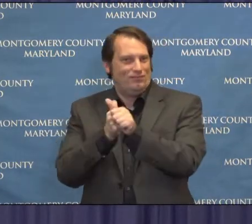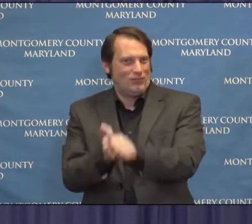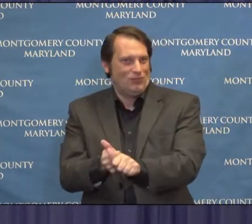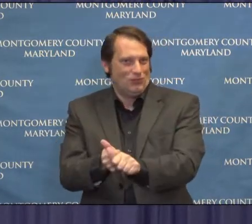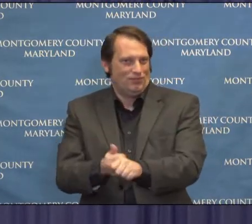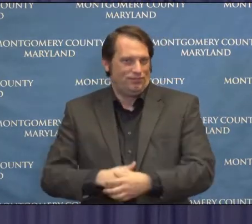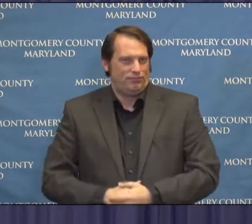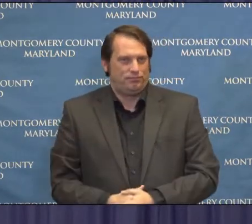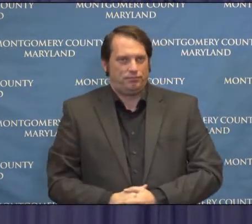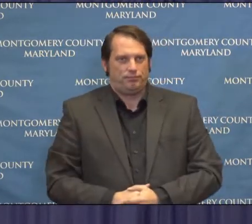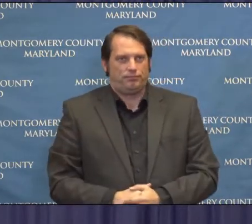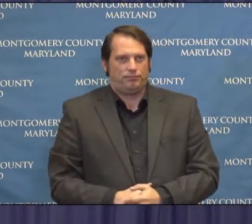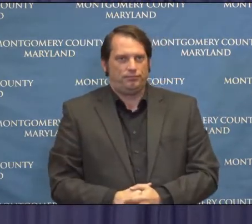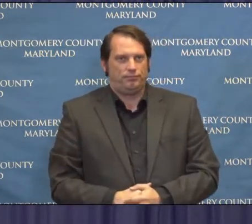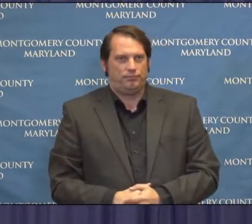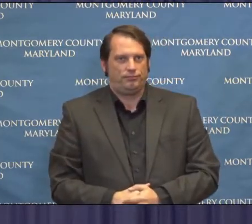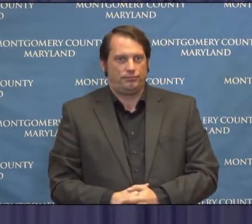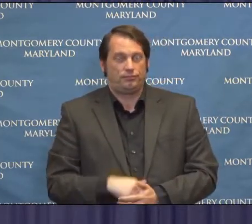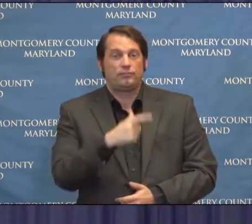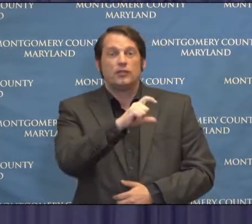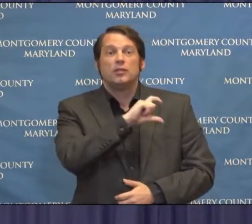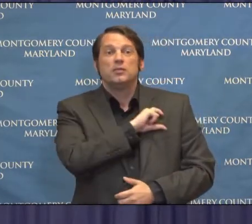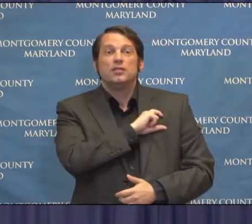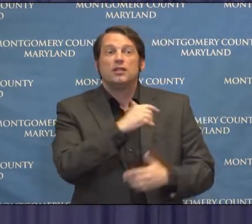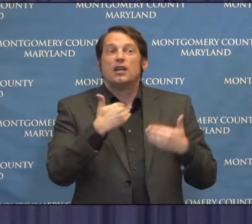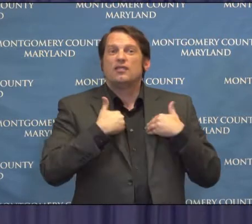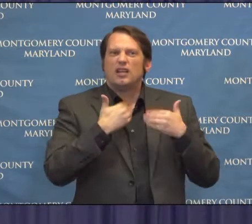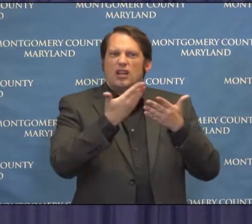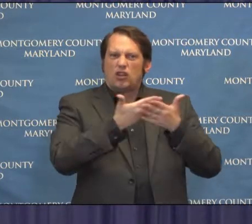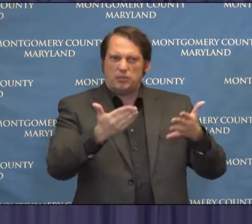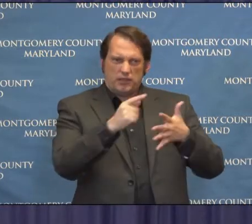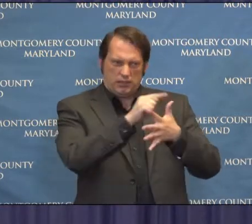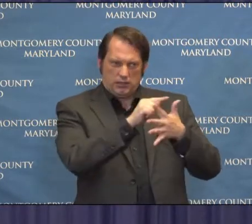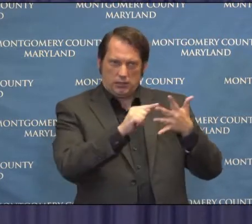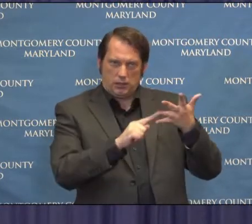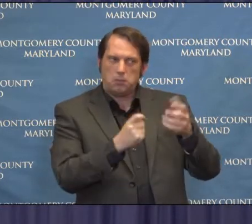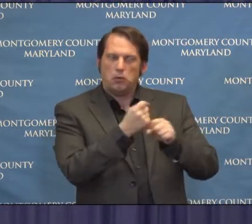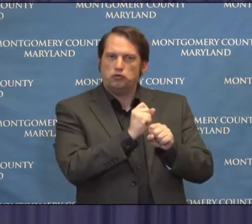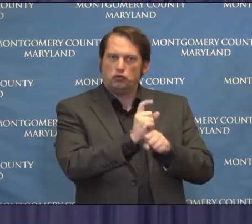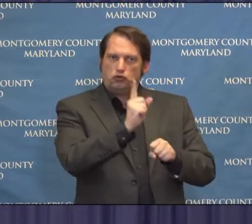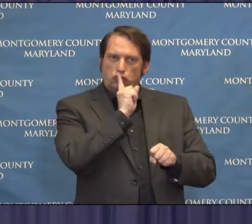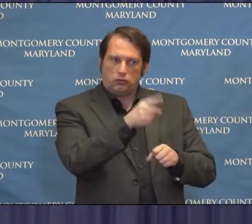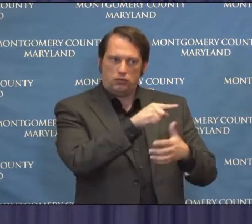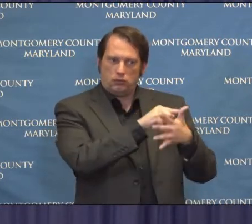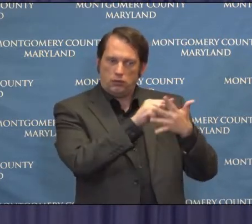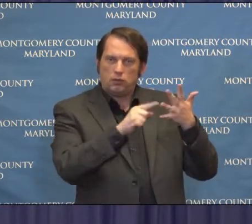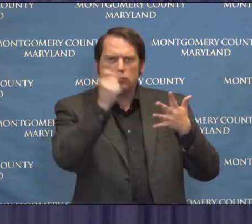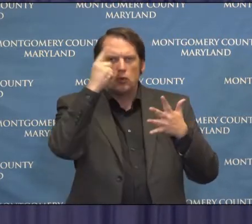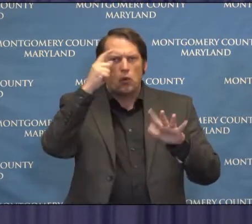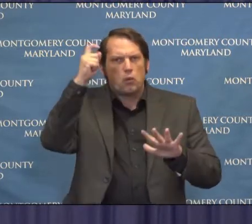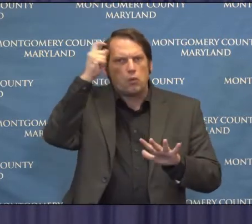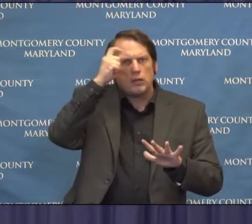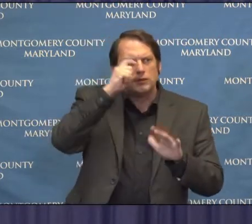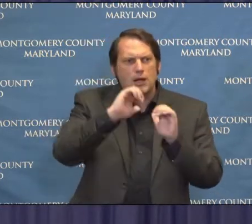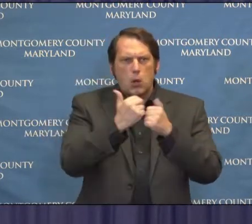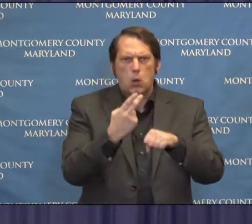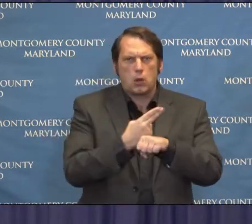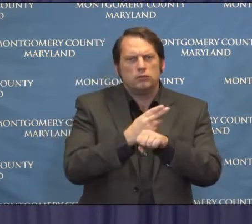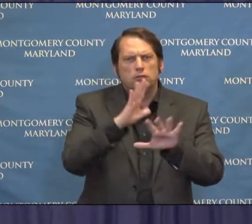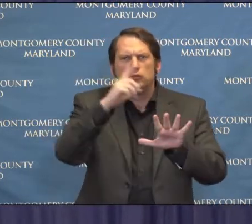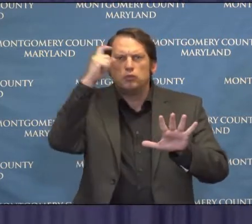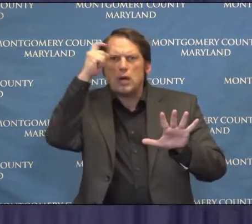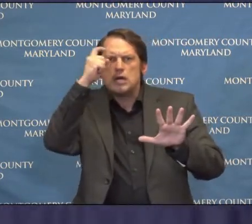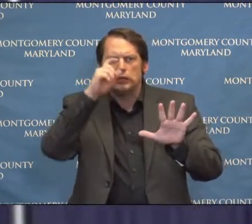that they use their equipment when they're out in public in a rational and smart way. Thank you, Chief. Dr. Smith,